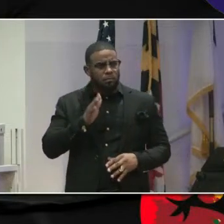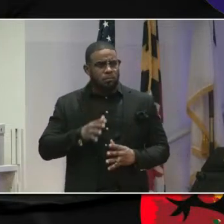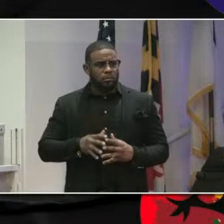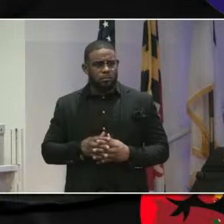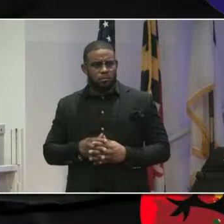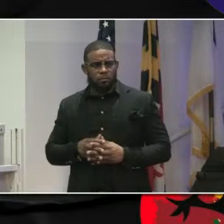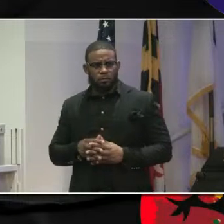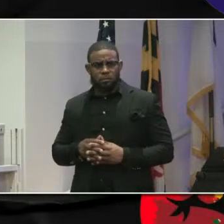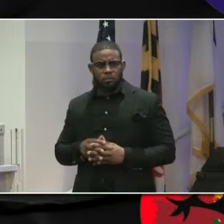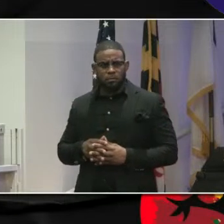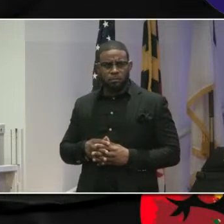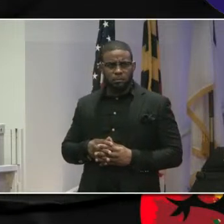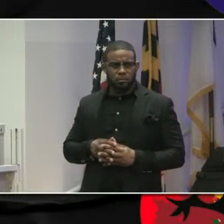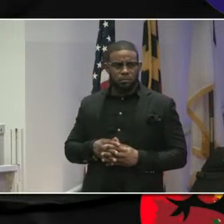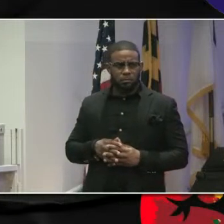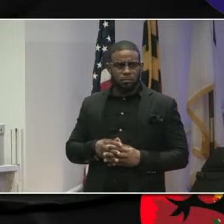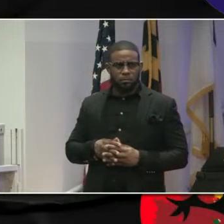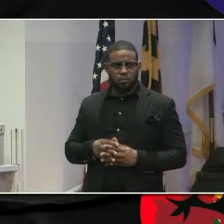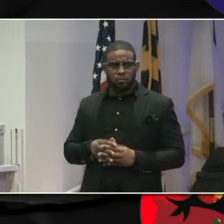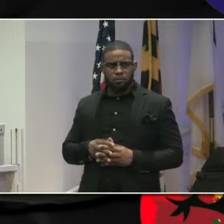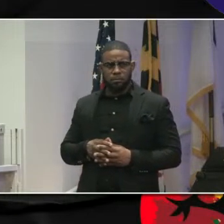Rowe.